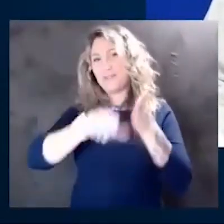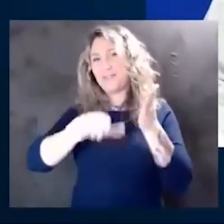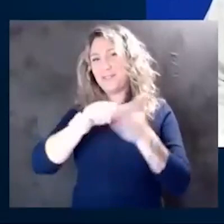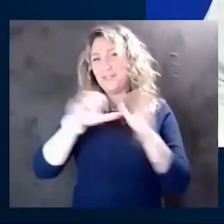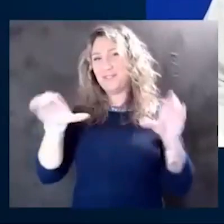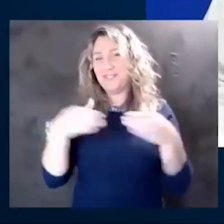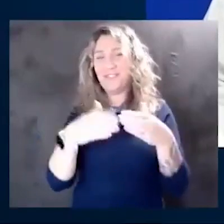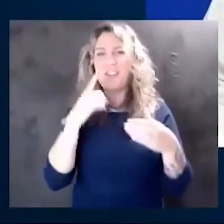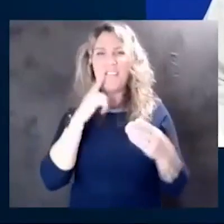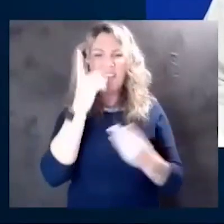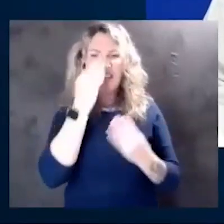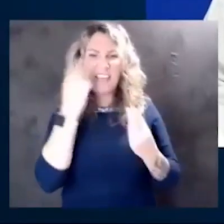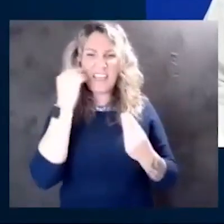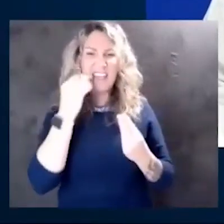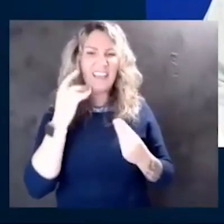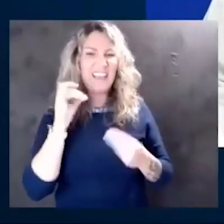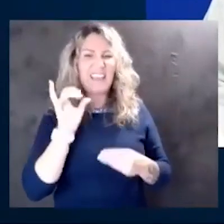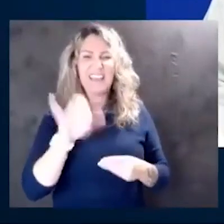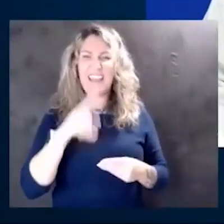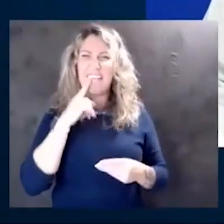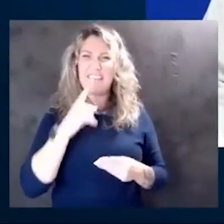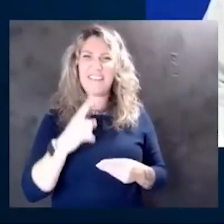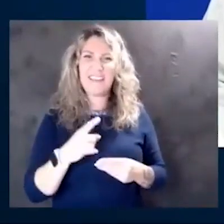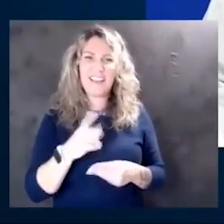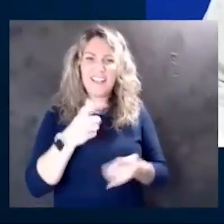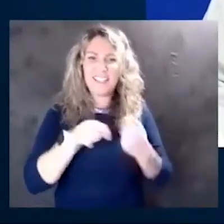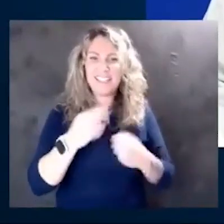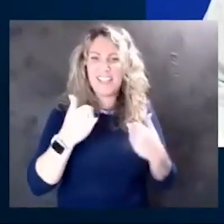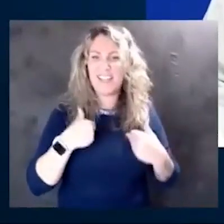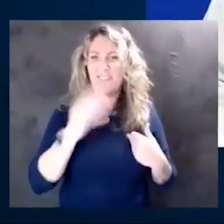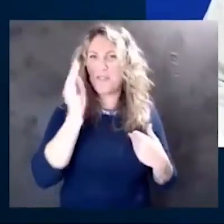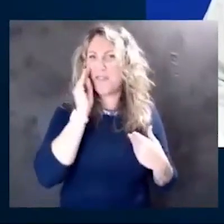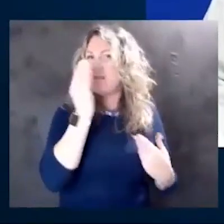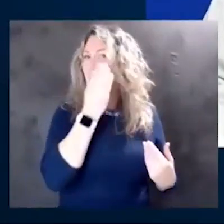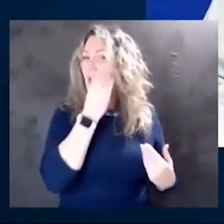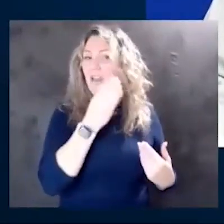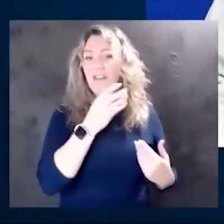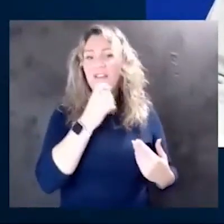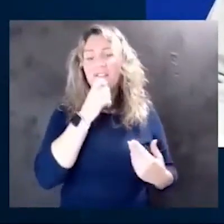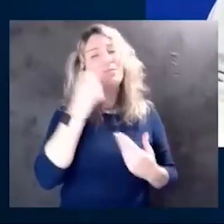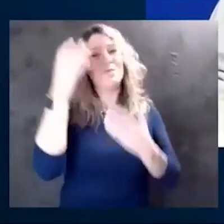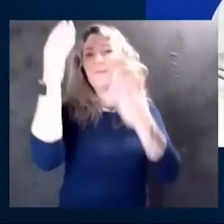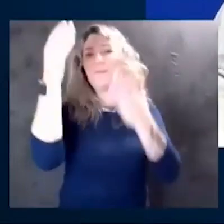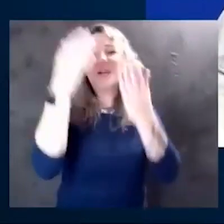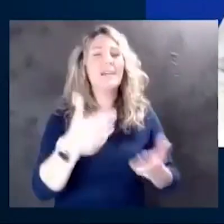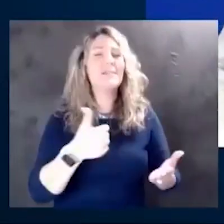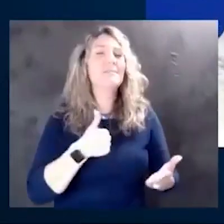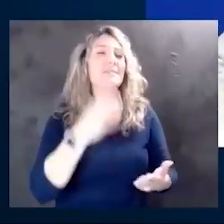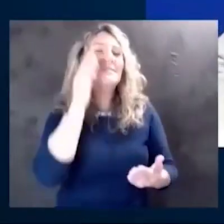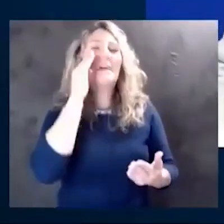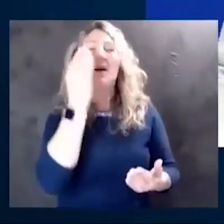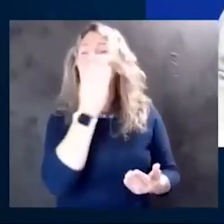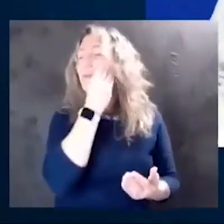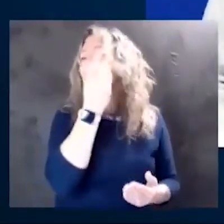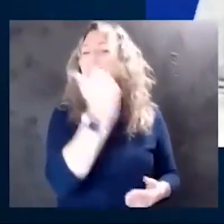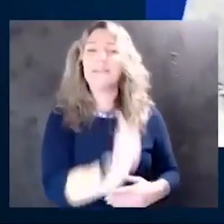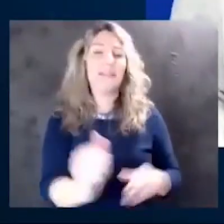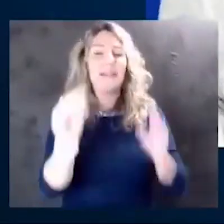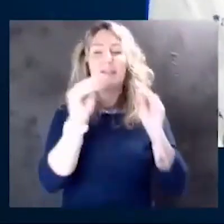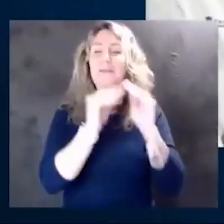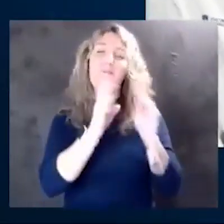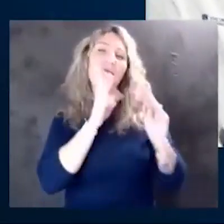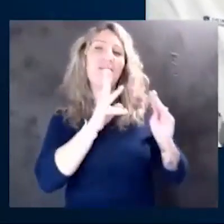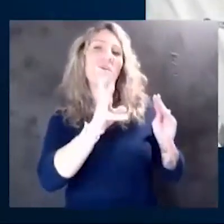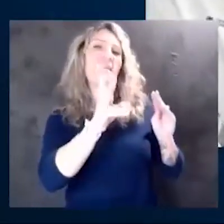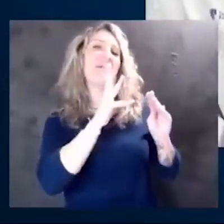the top of my head. Instead of having flowers, you don't bring me flowers anymore. Spike. You bring the Delta variant. Come